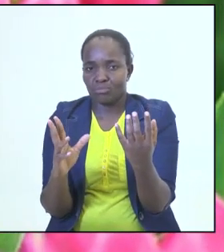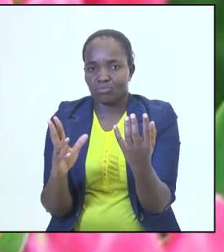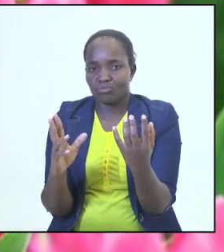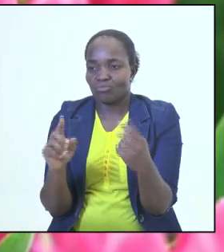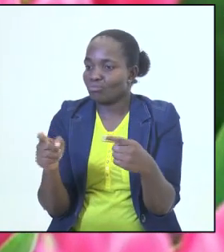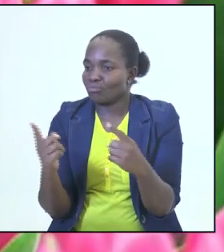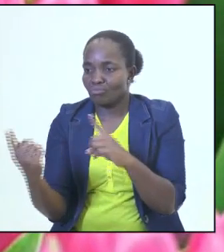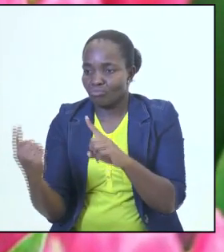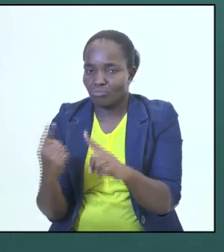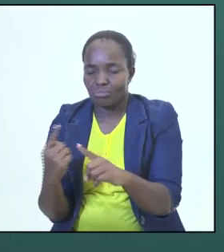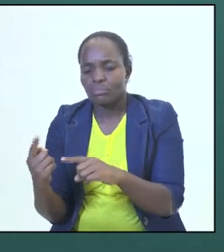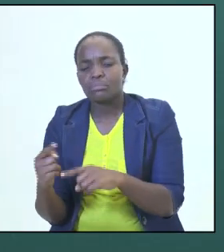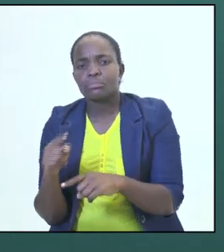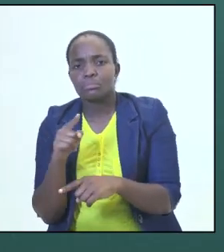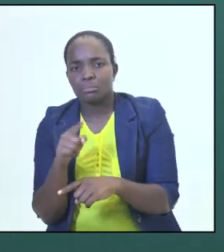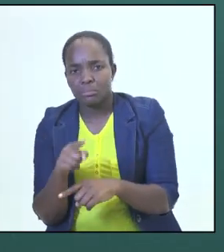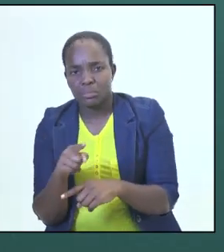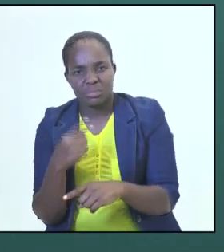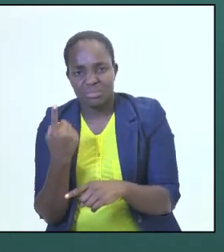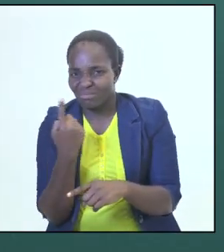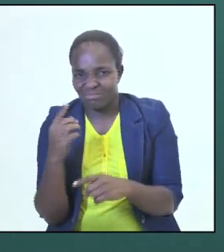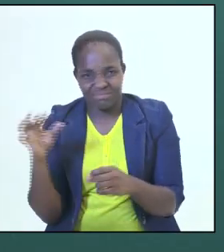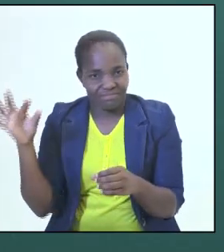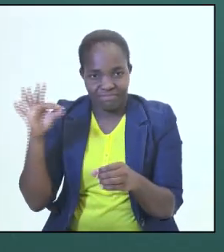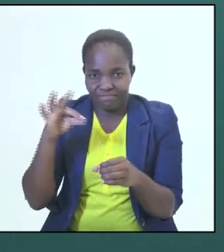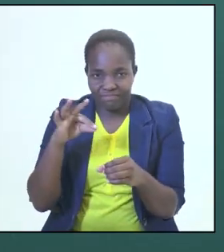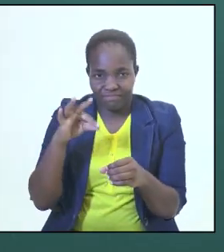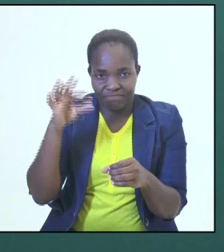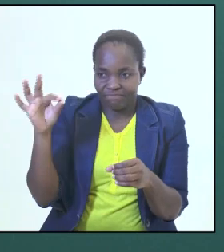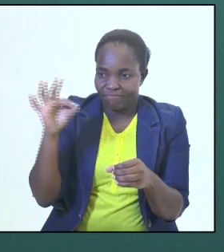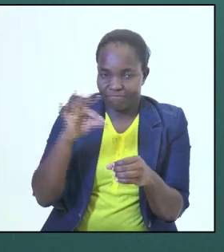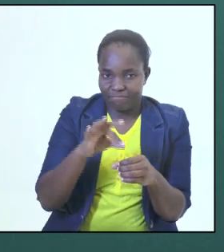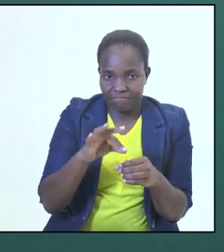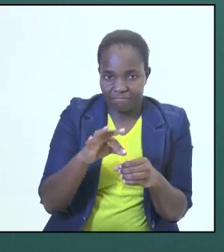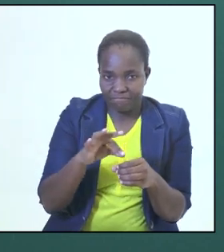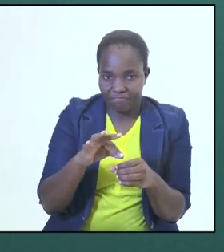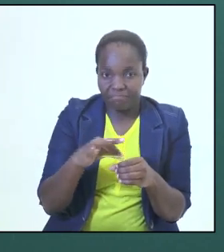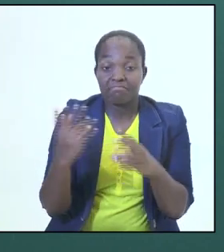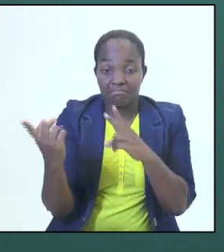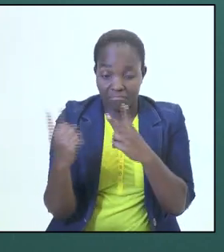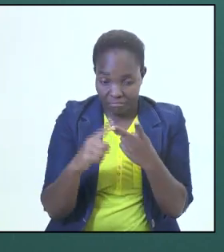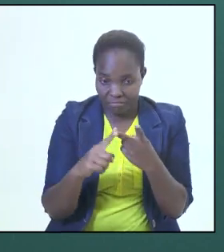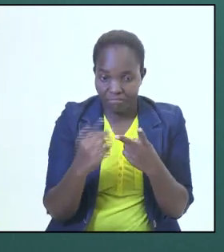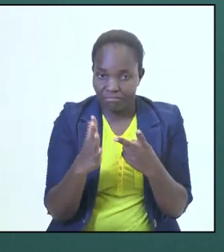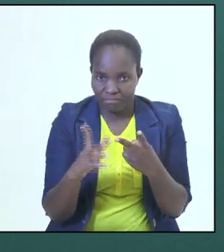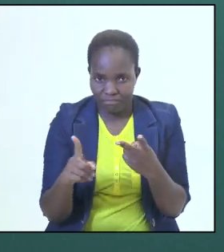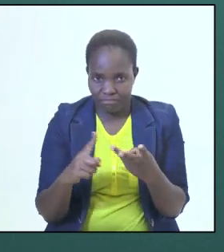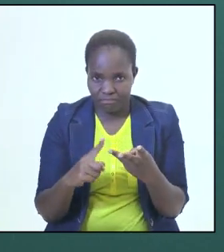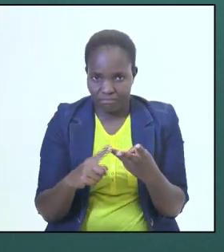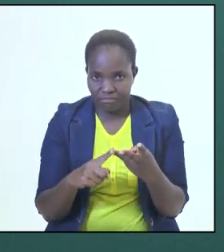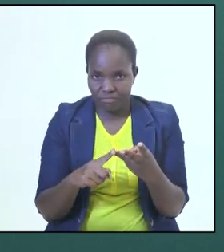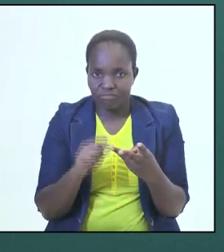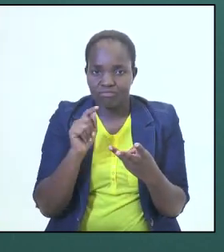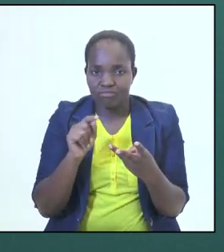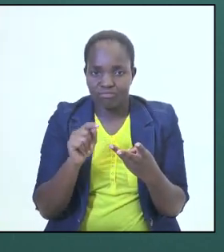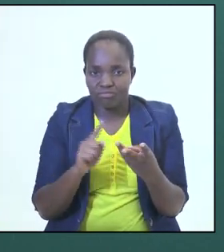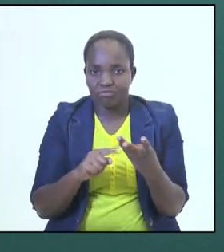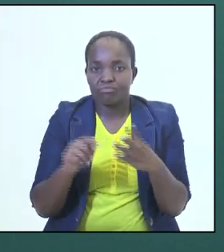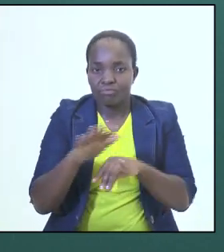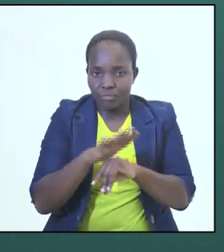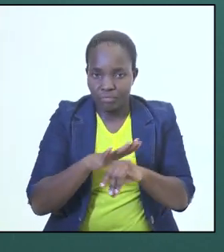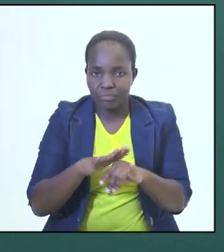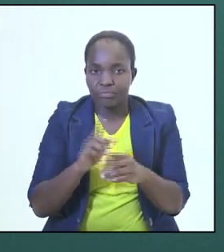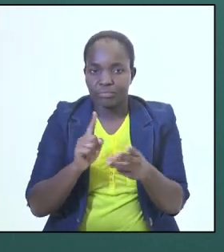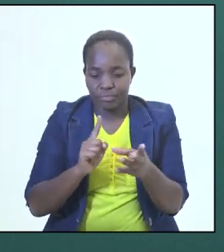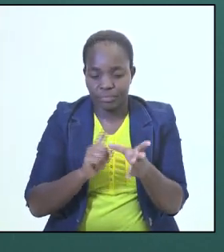pollinators. It is not only bees that carry out pollination, but in fact the wind, water, insects,